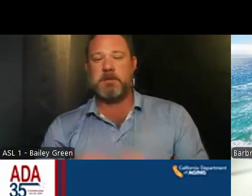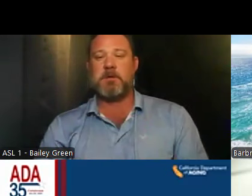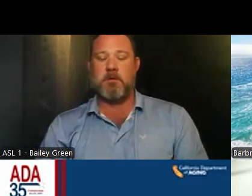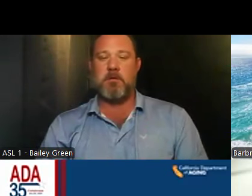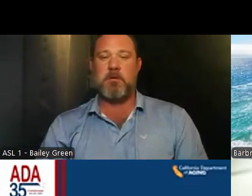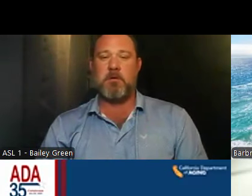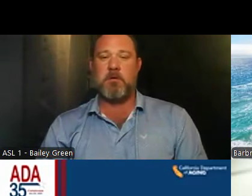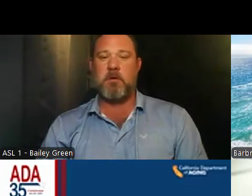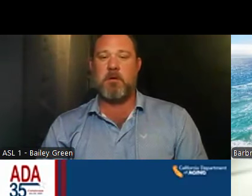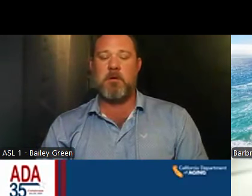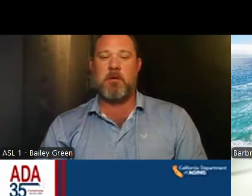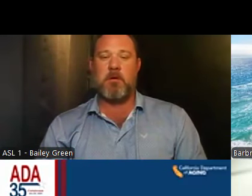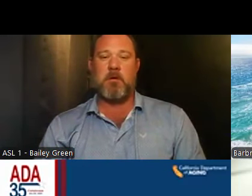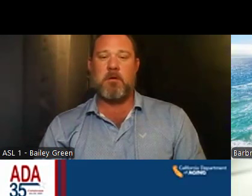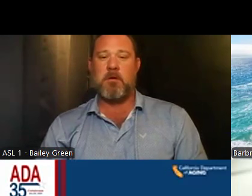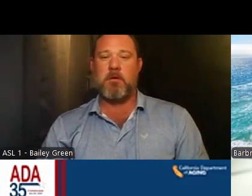unit,